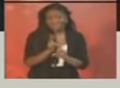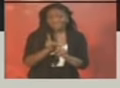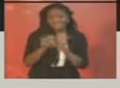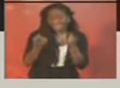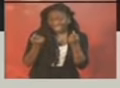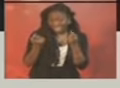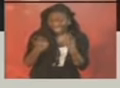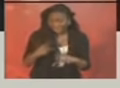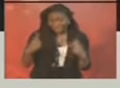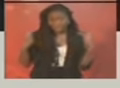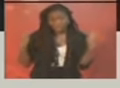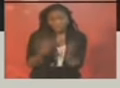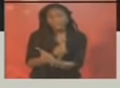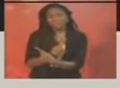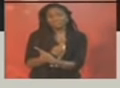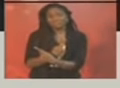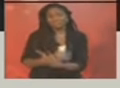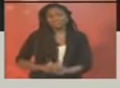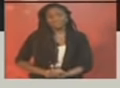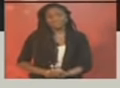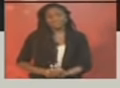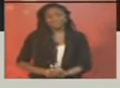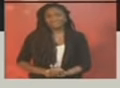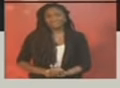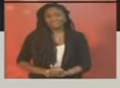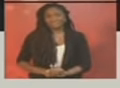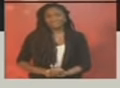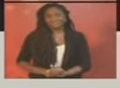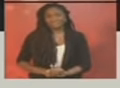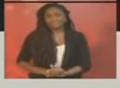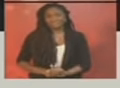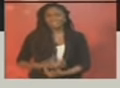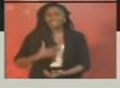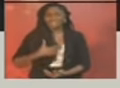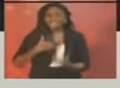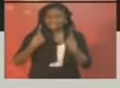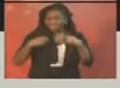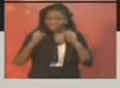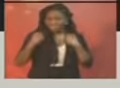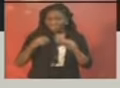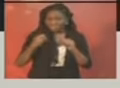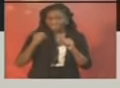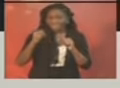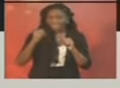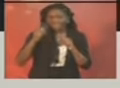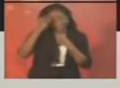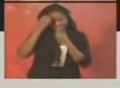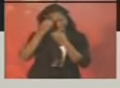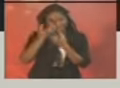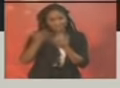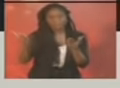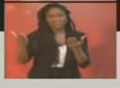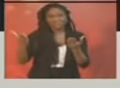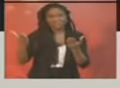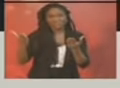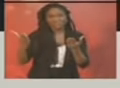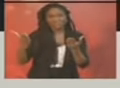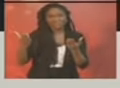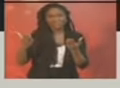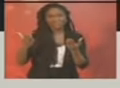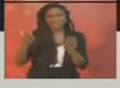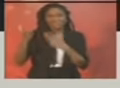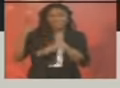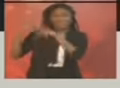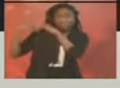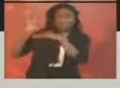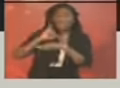children. Significantly, I always try to come to you guys with full updates. I spoke to all my colleagues in the